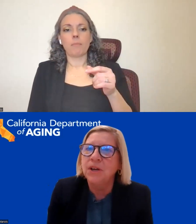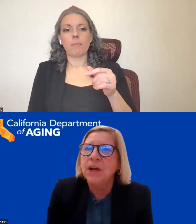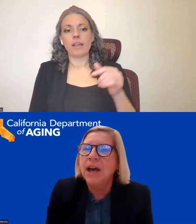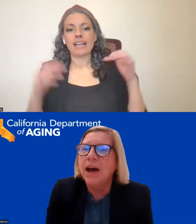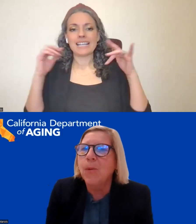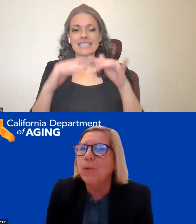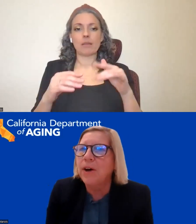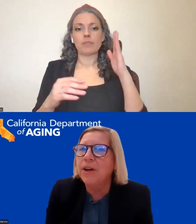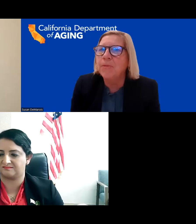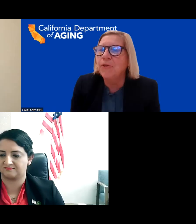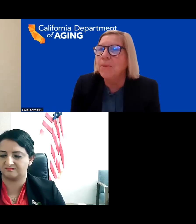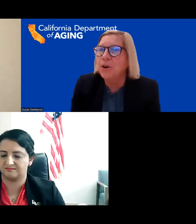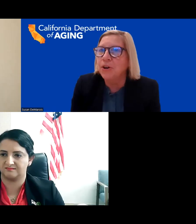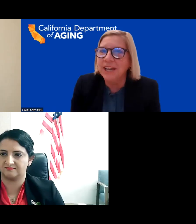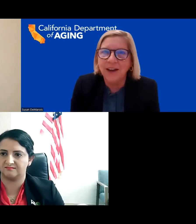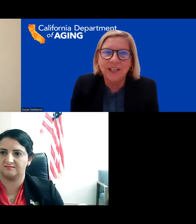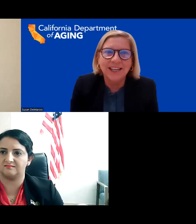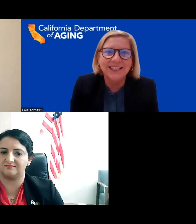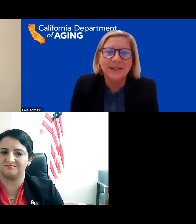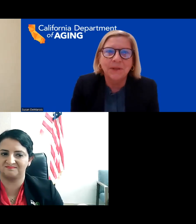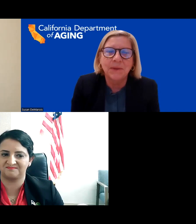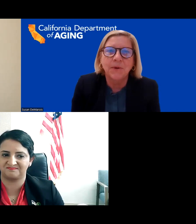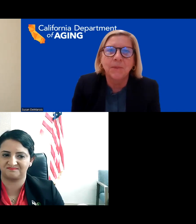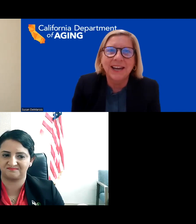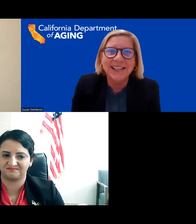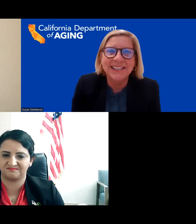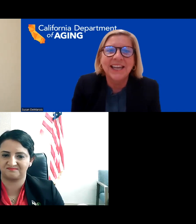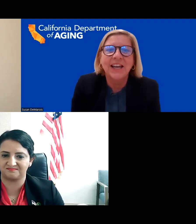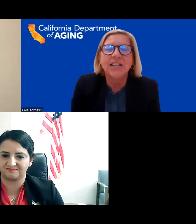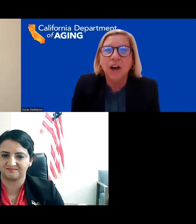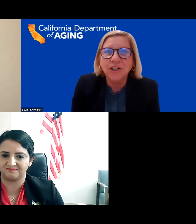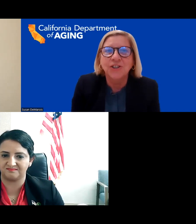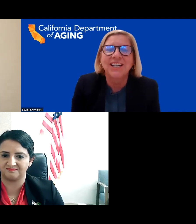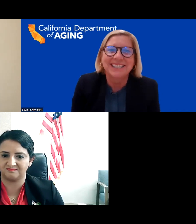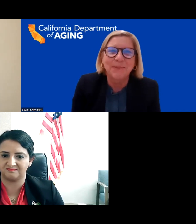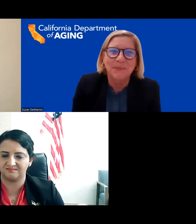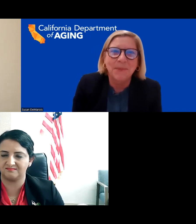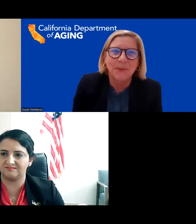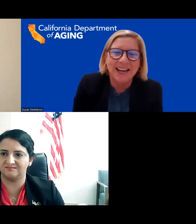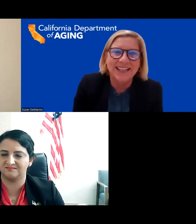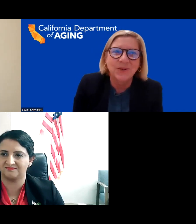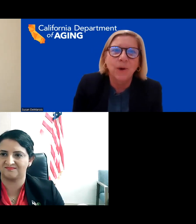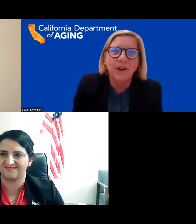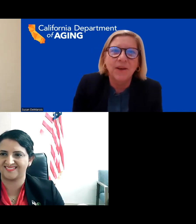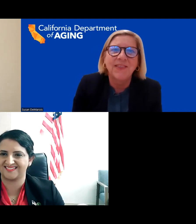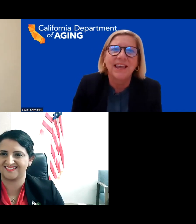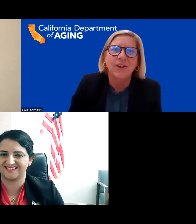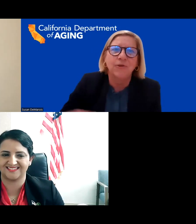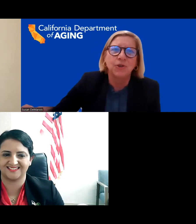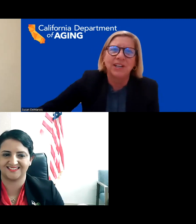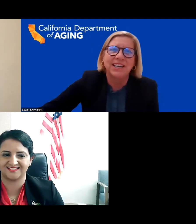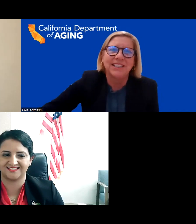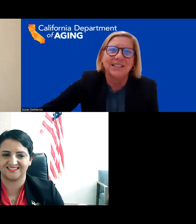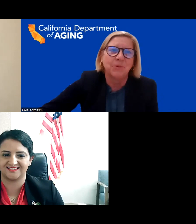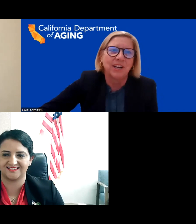Rendon. We welcome from Kern County, Assemblymember Baines, Dr. Assemblymember Baines. Welcome and thank